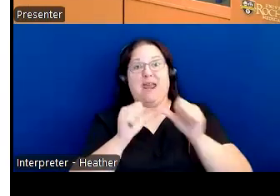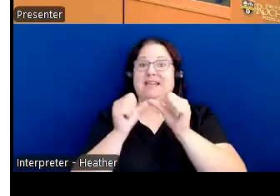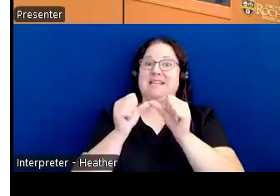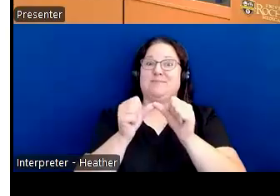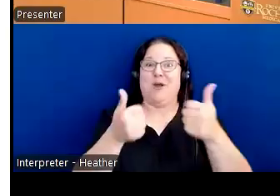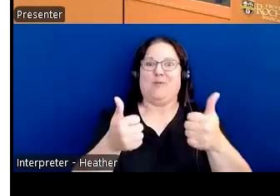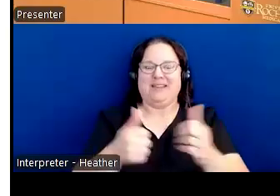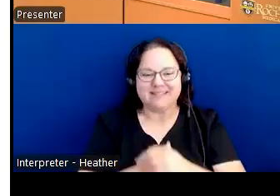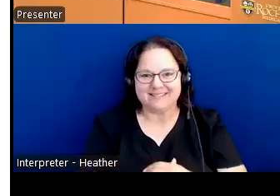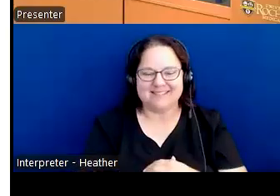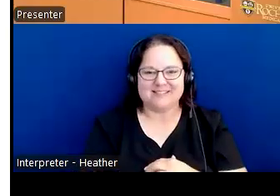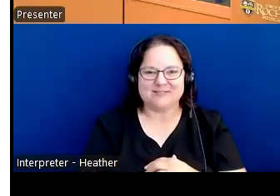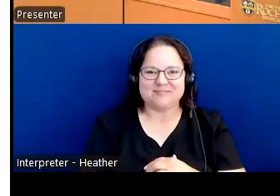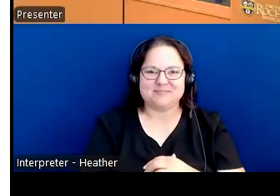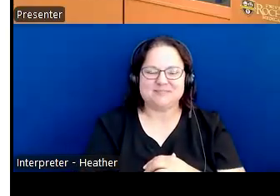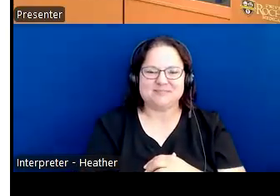doing.